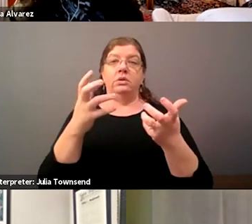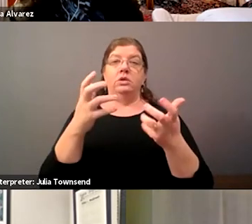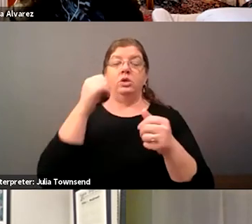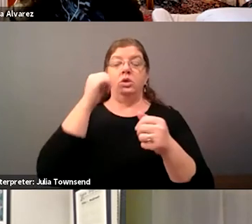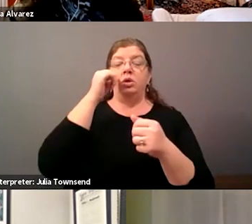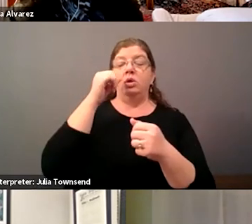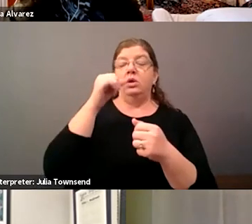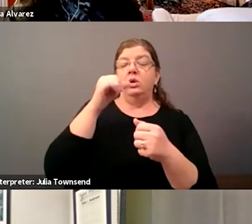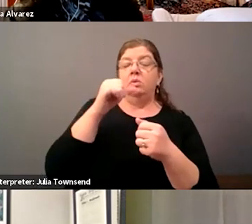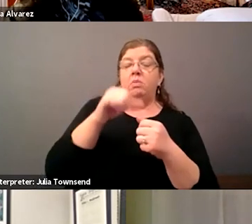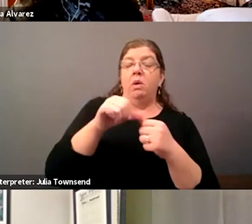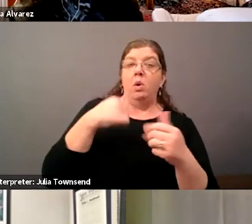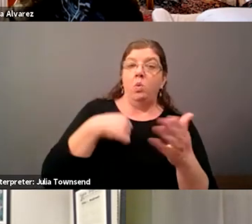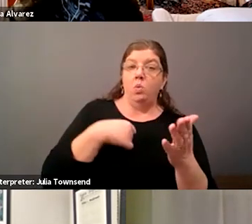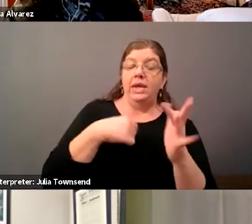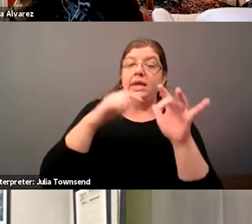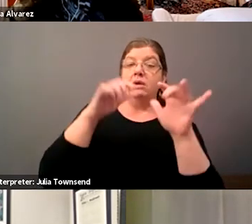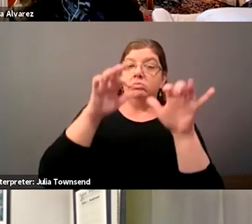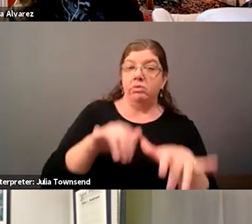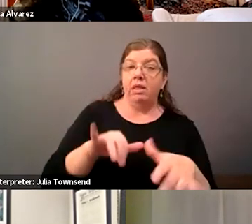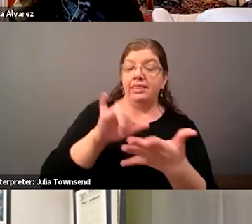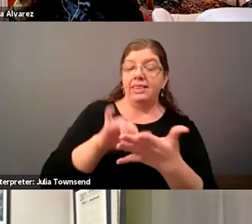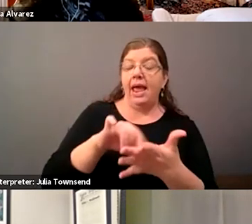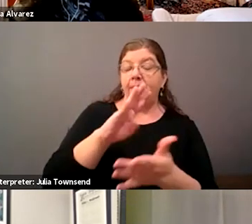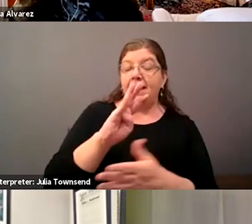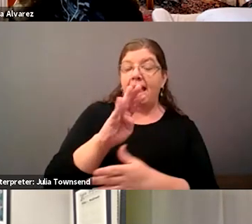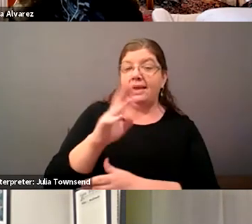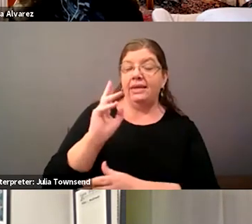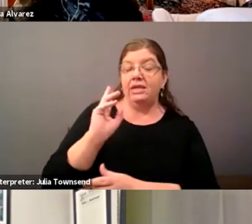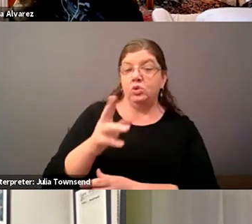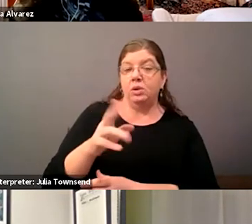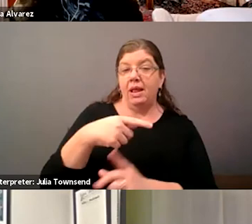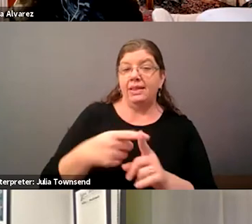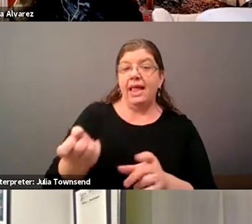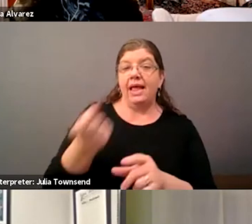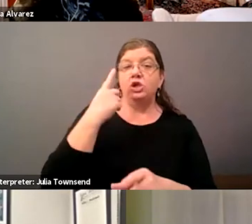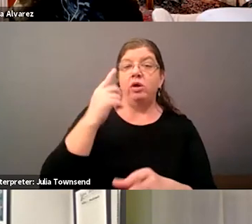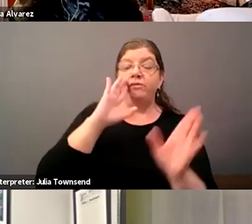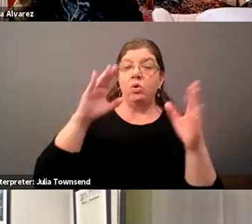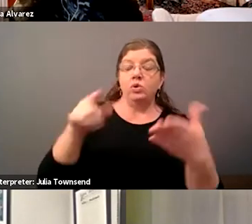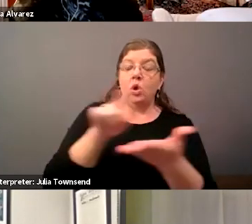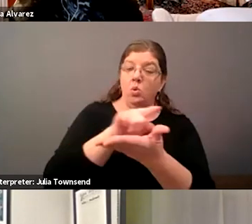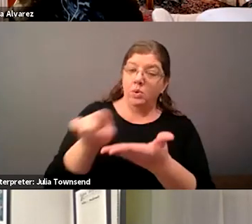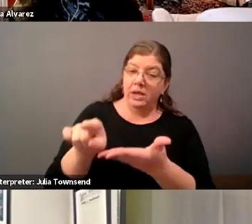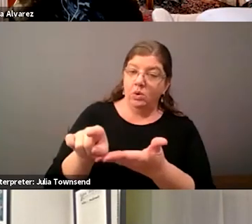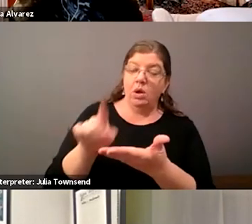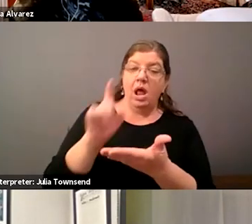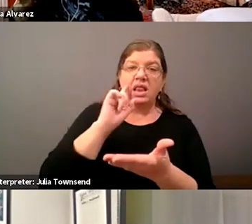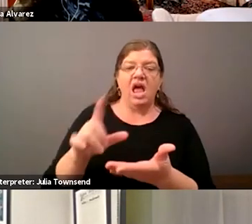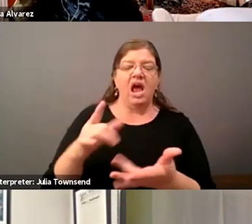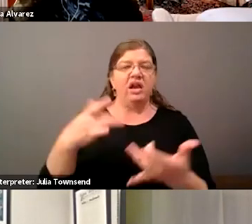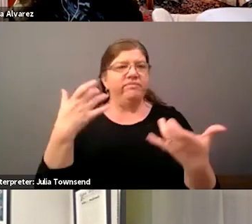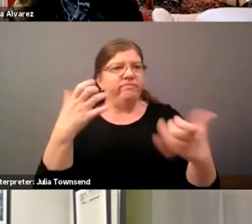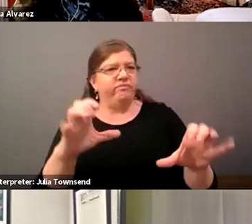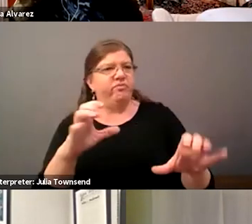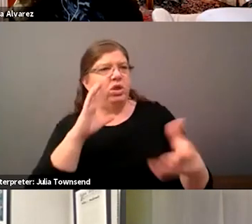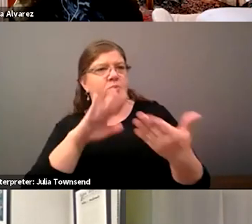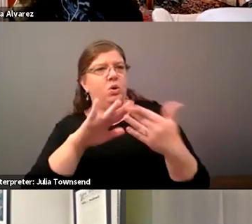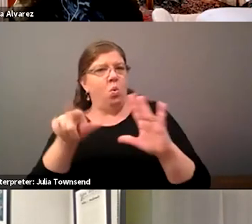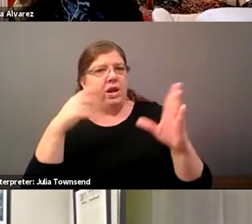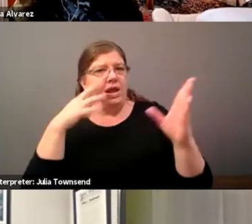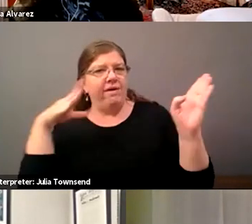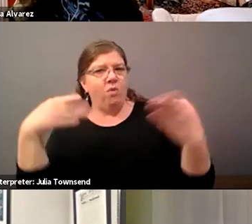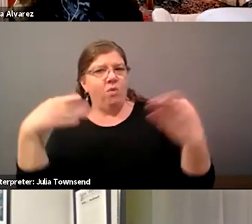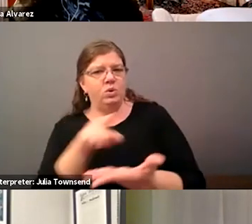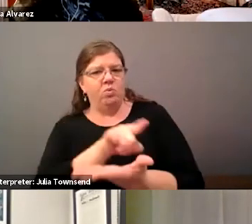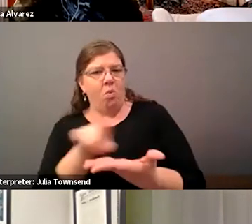we actually peop the black history month last year and we really talked about focusing on a week we had a lot of pushback from the community with only being focused on